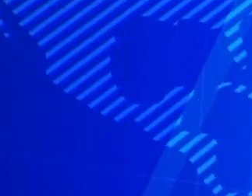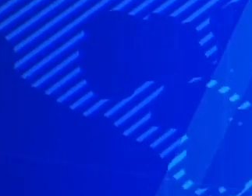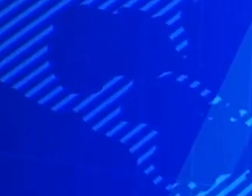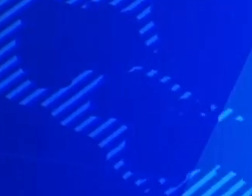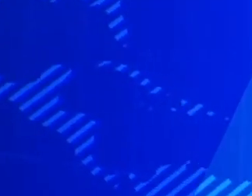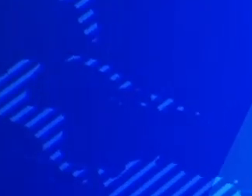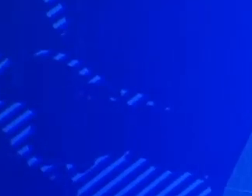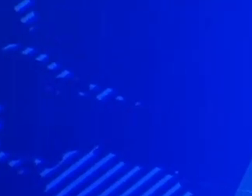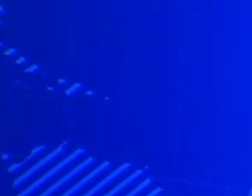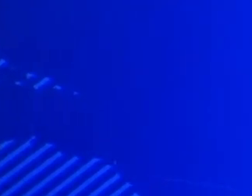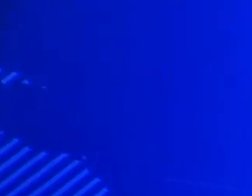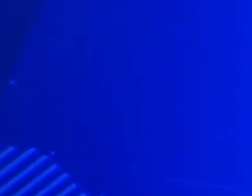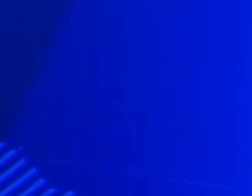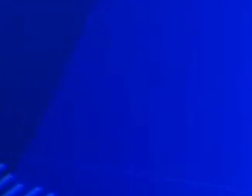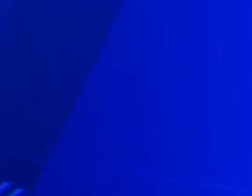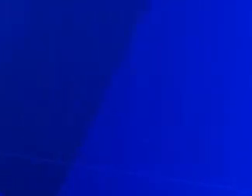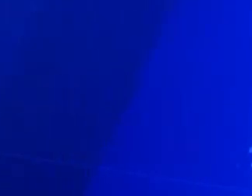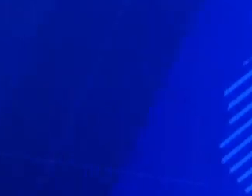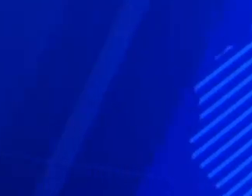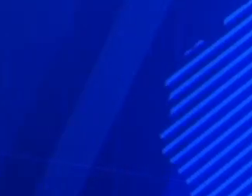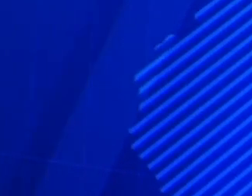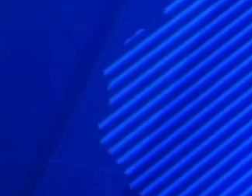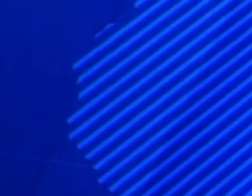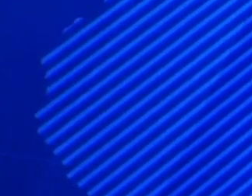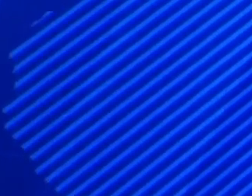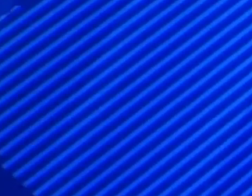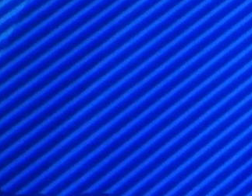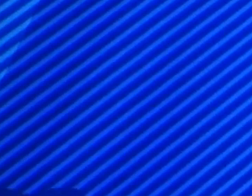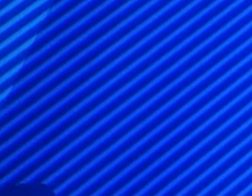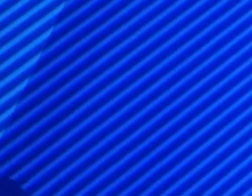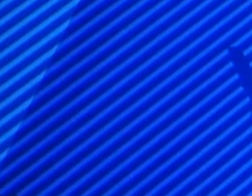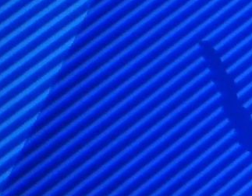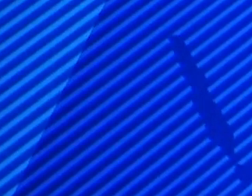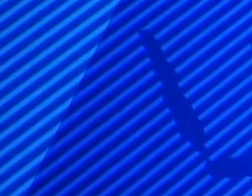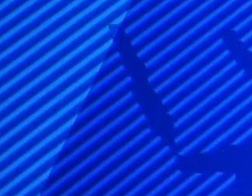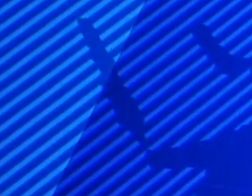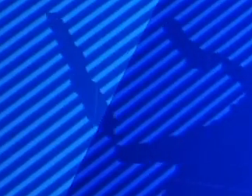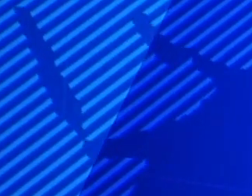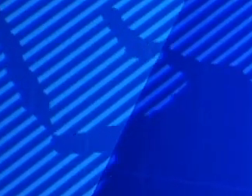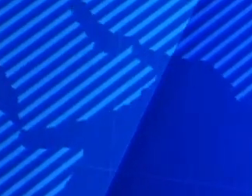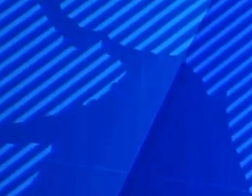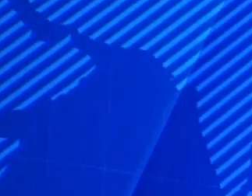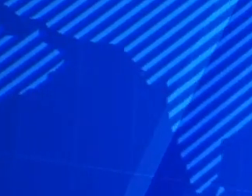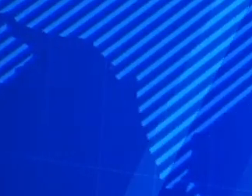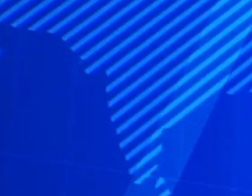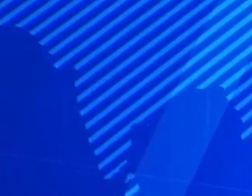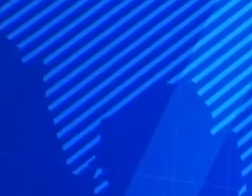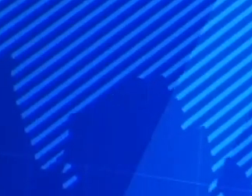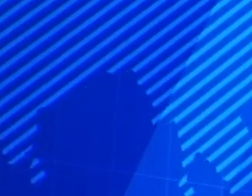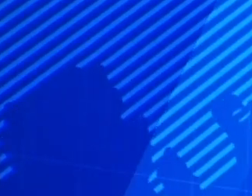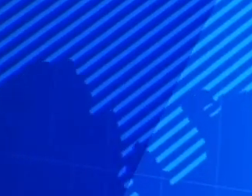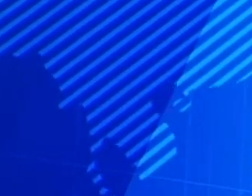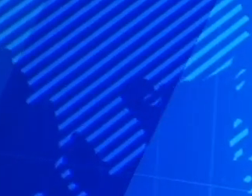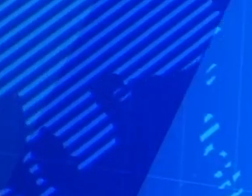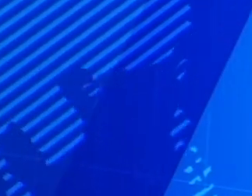Health and Wellness Minister Dr. Christopher Tufton updated the nation on the island's COVID-19 response on